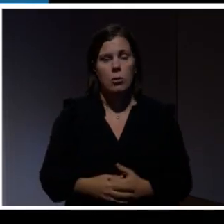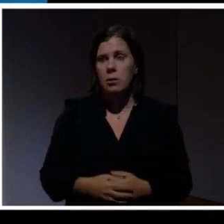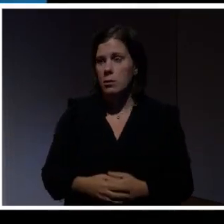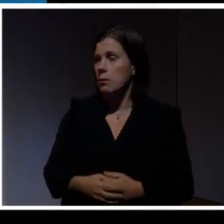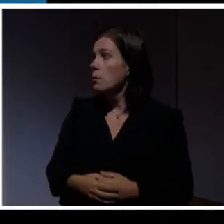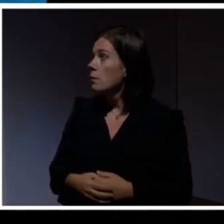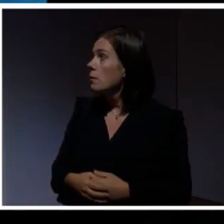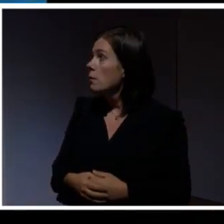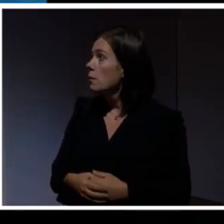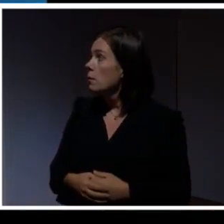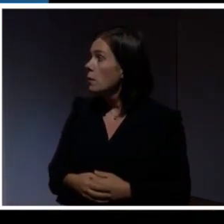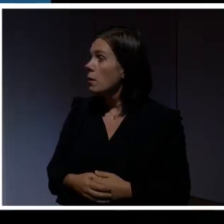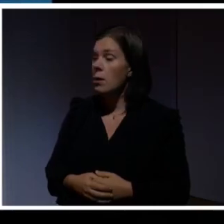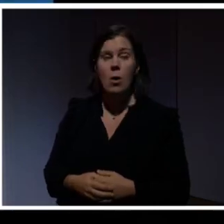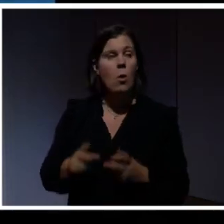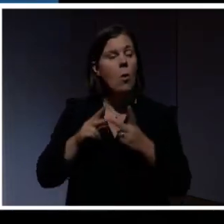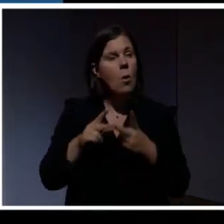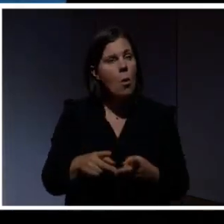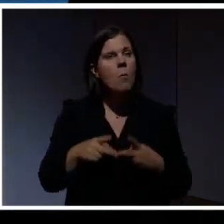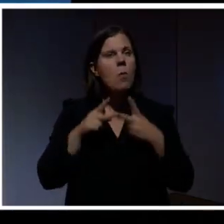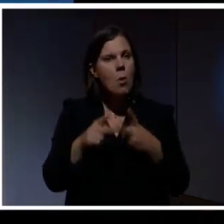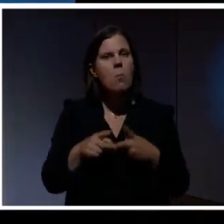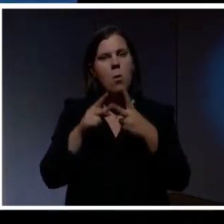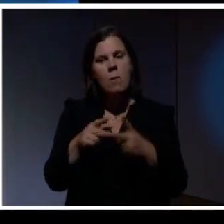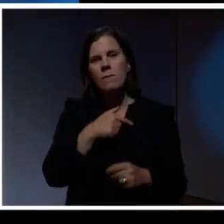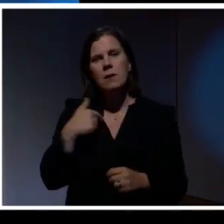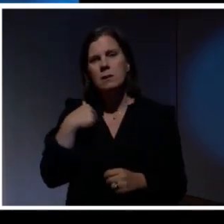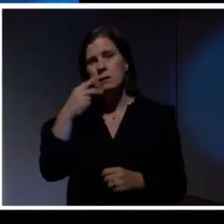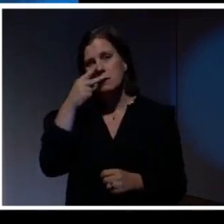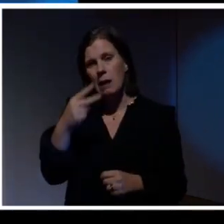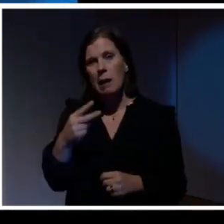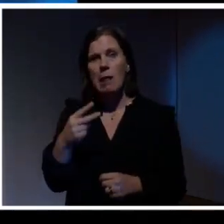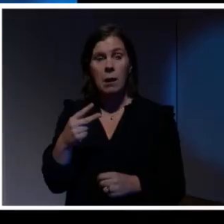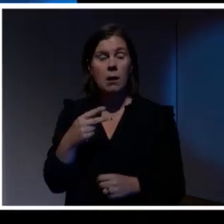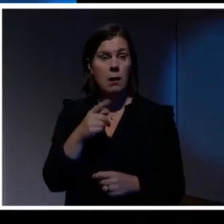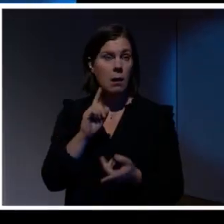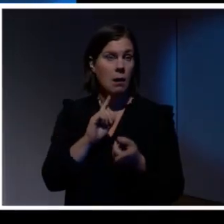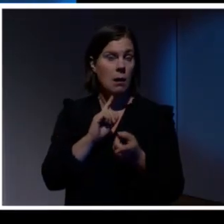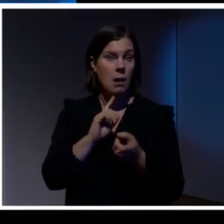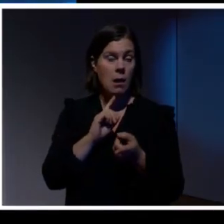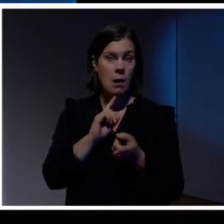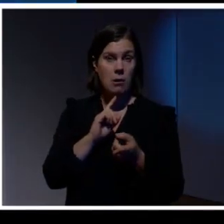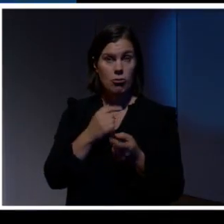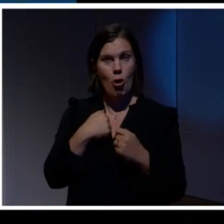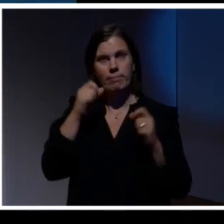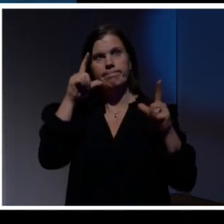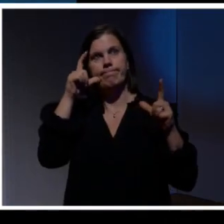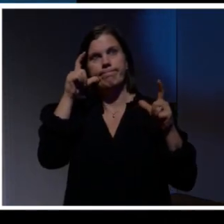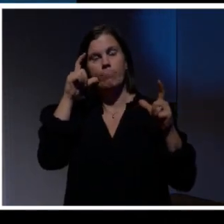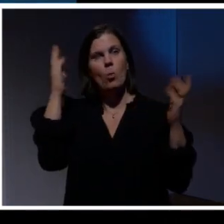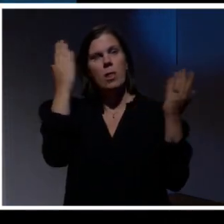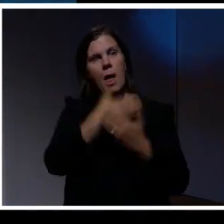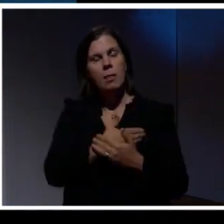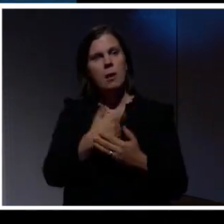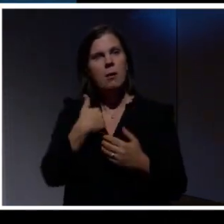I meet time and time again, and perhaps that we're starting to see. This is perhaps the thing that keeps me up at night, because